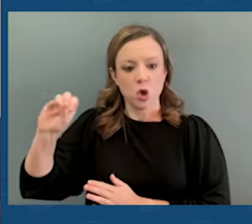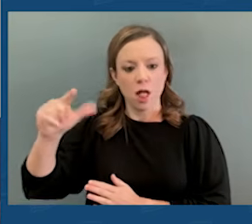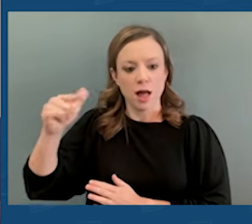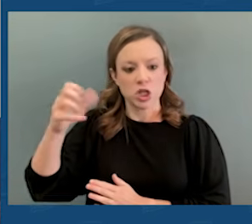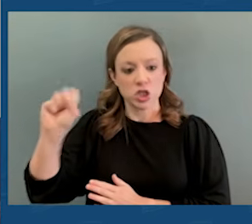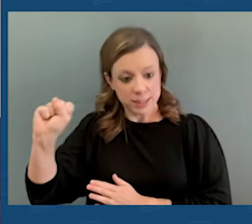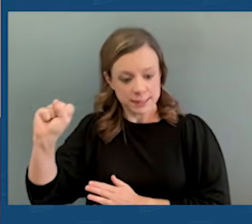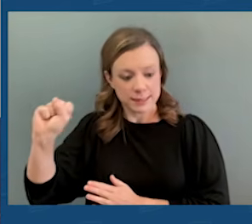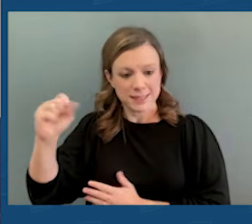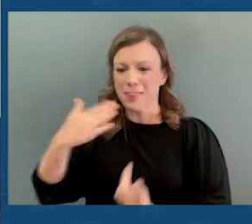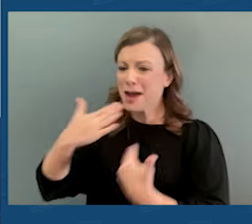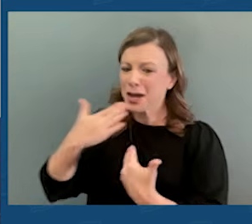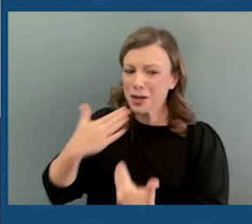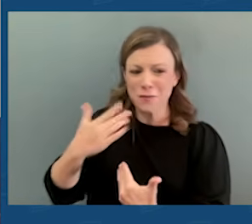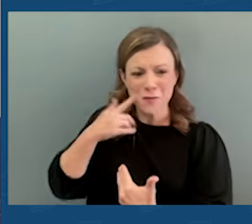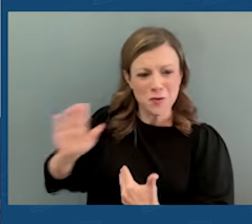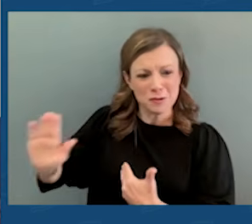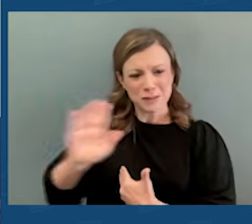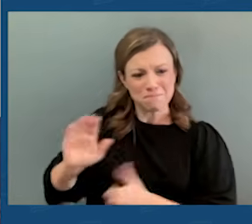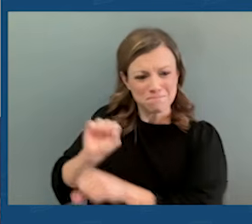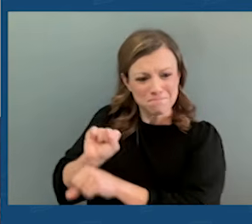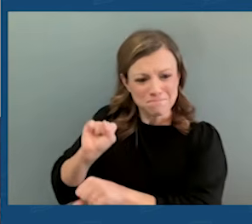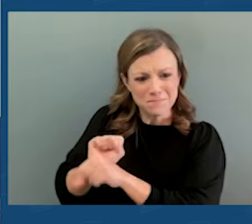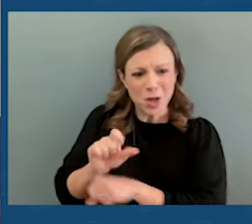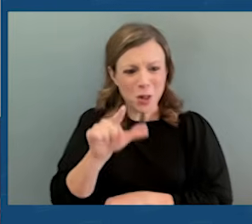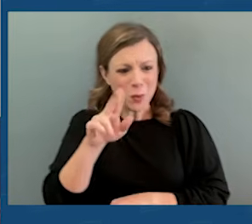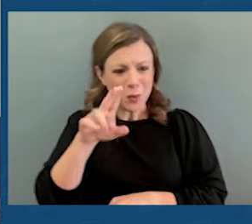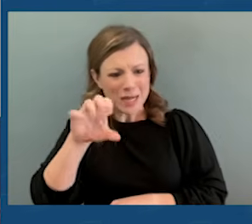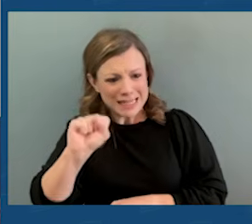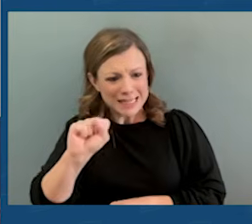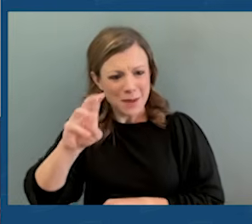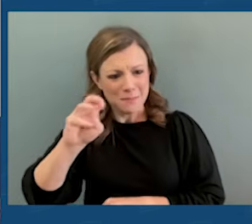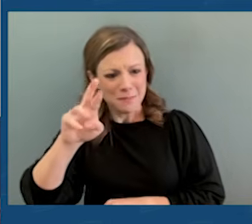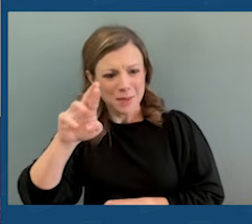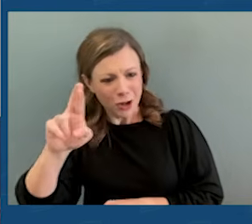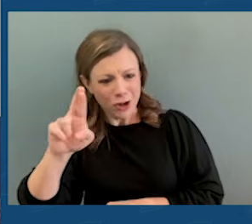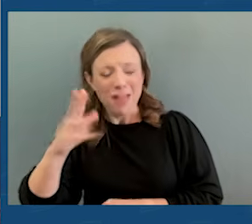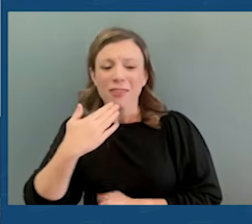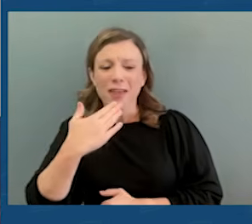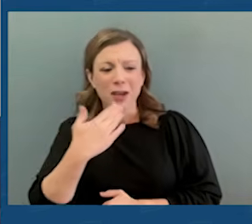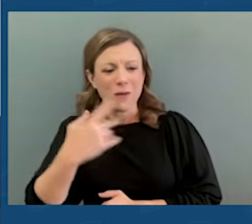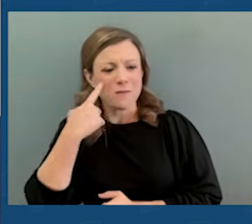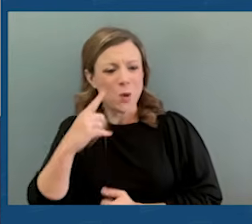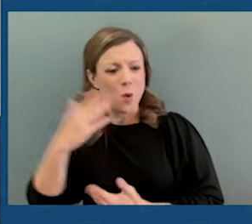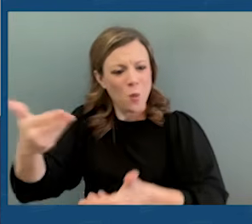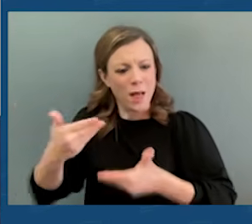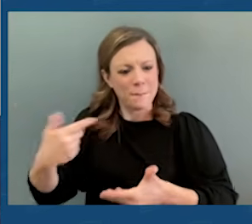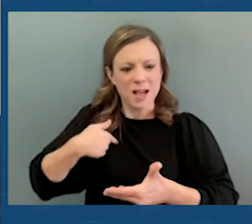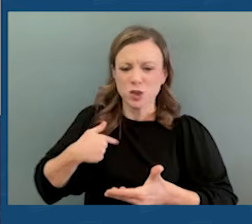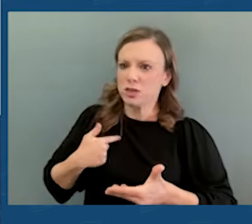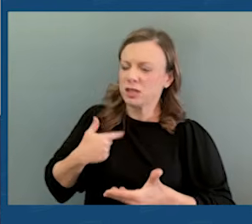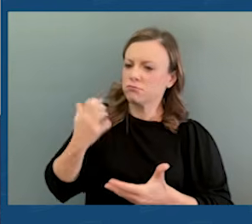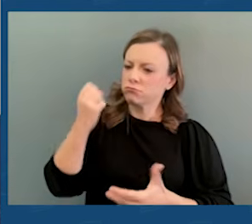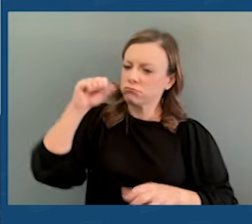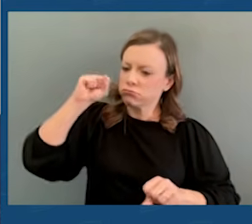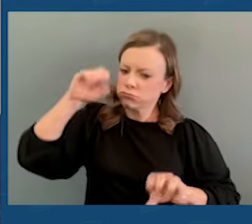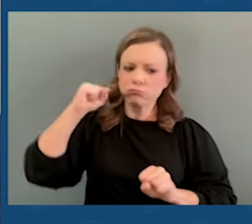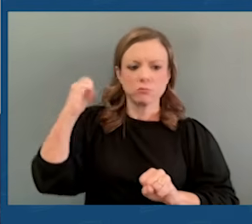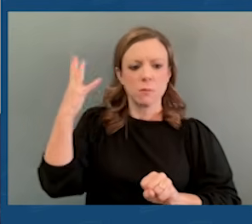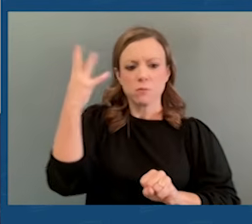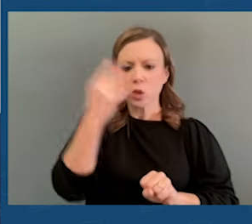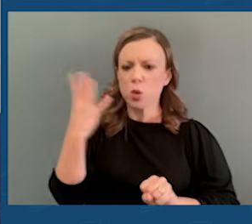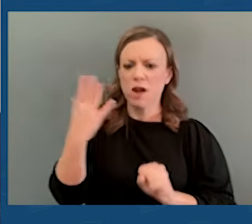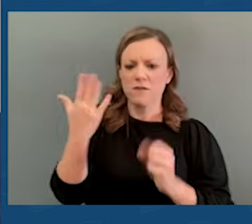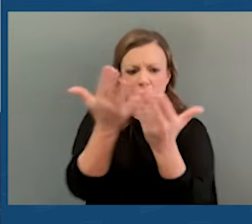thank you. Luis Mir, I want to thank you for welcoming us to this majestic place that reminds us that this is a state and a nation steeped